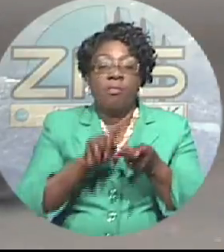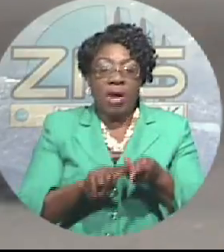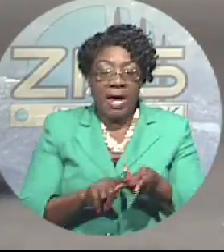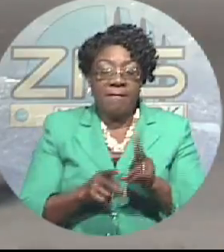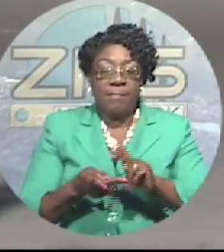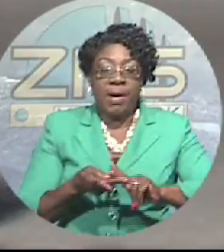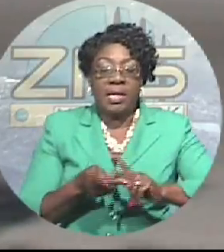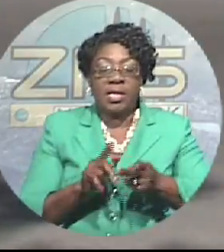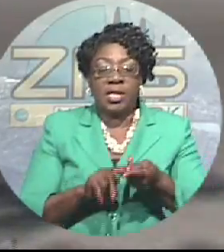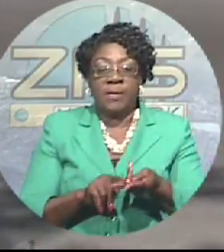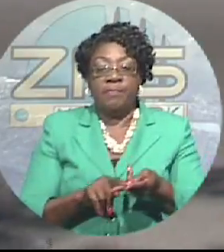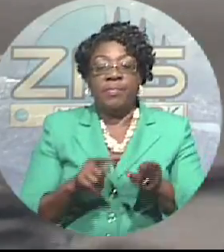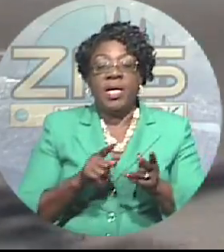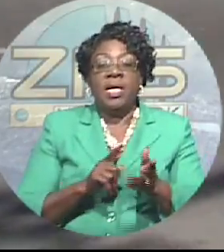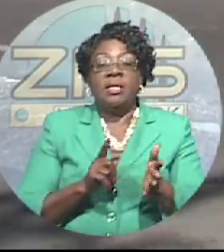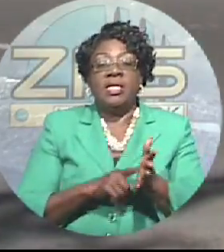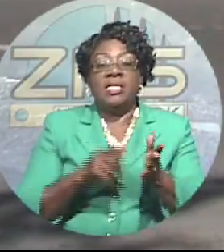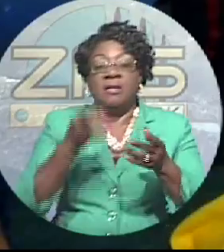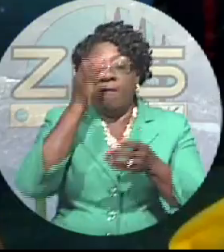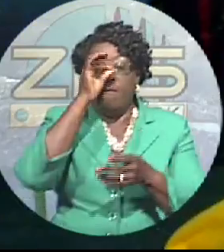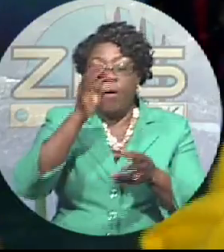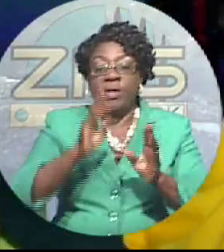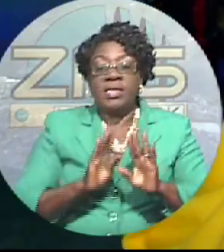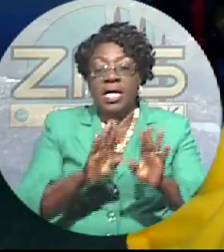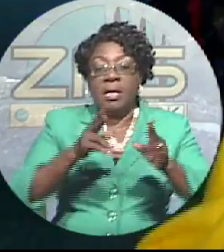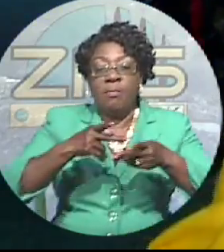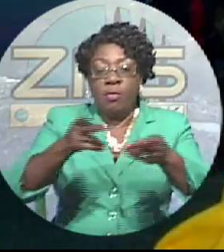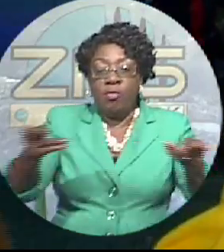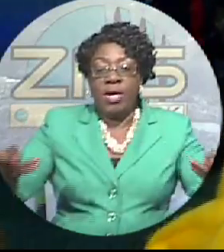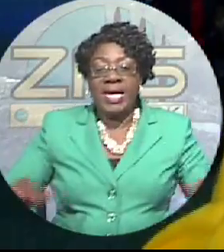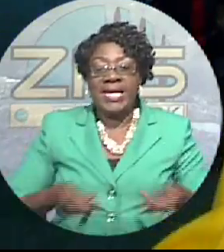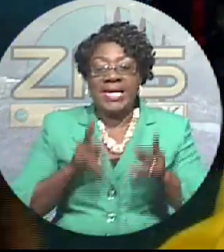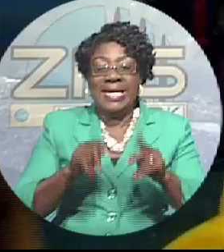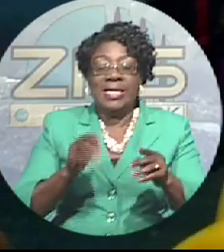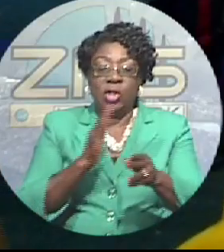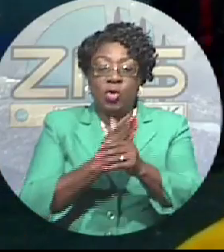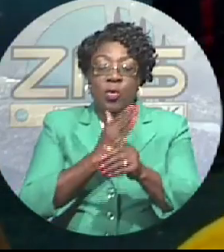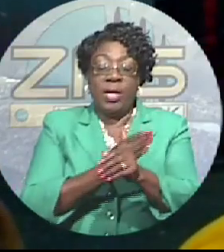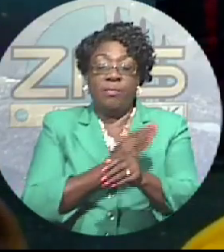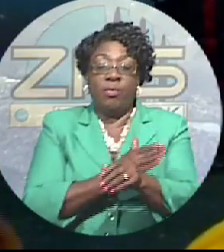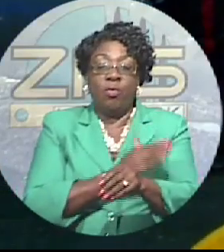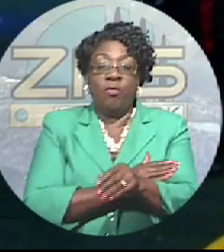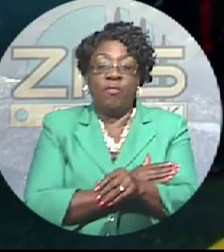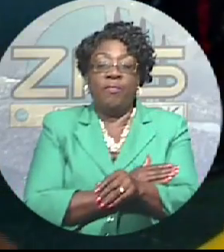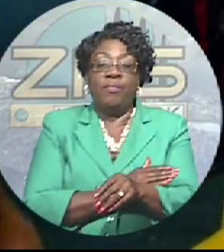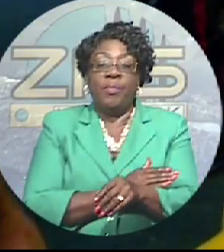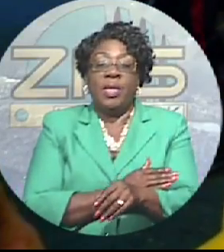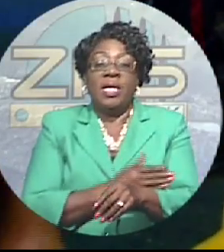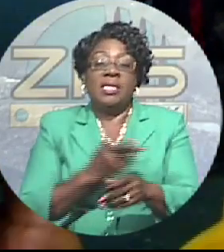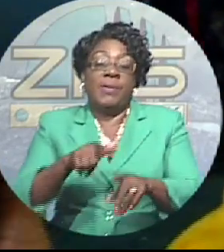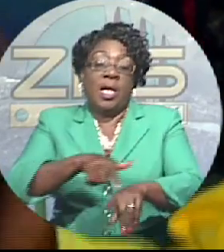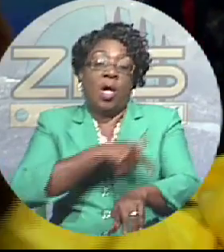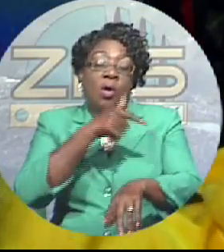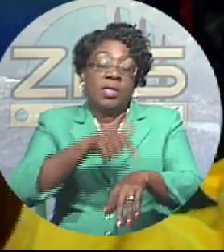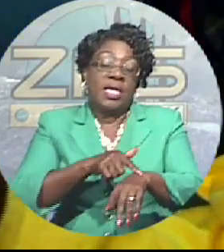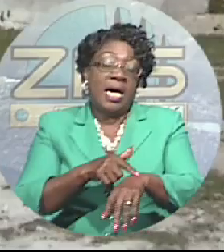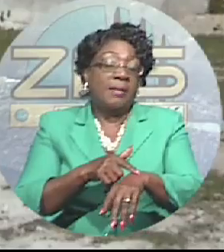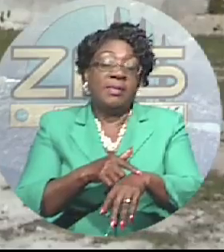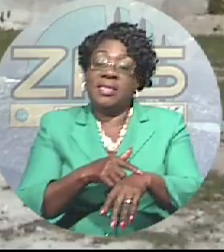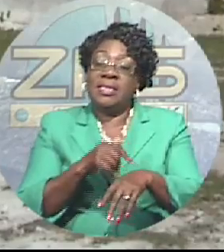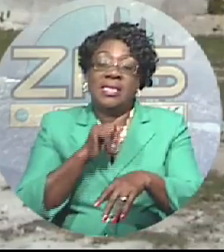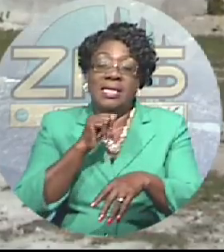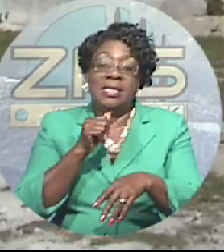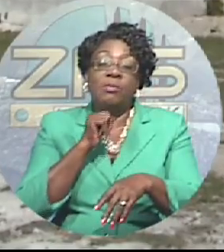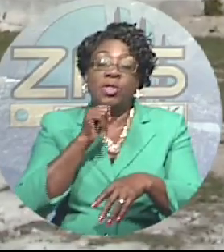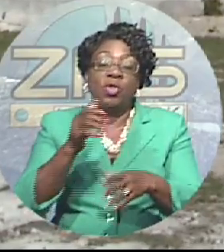community. This Fox Hill Parade needs an upgrade. It's been a couple of decades before it's had a proper upgrade. So as the community